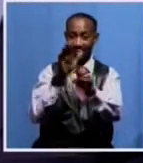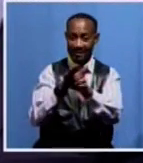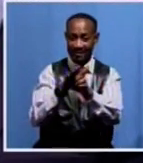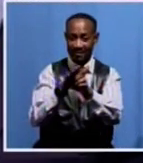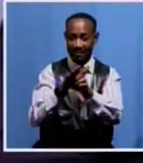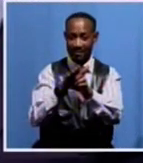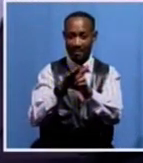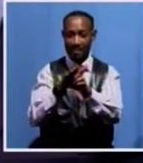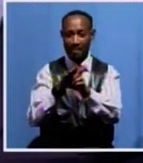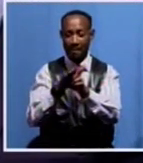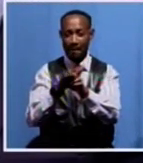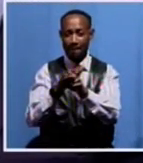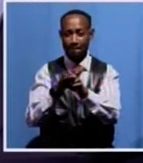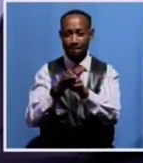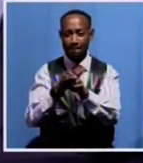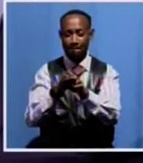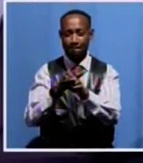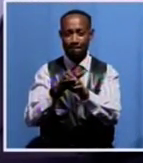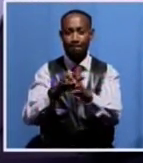see, tax